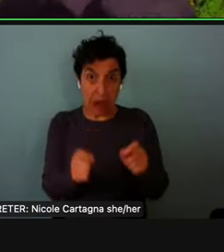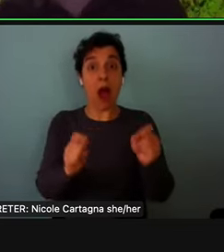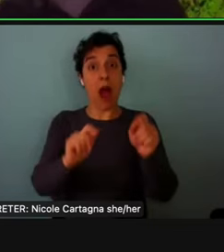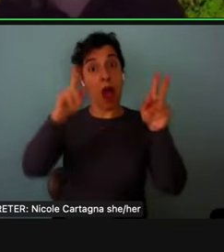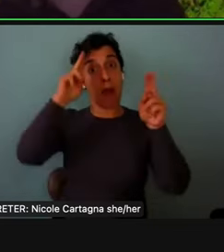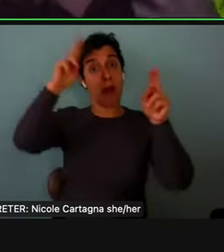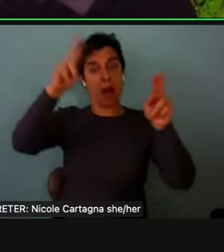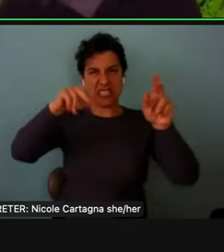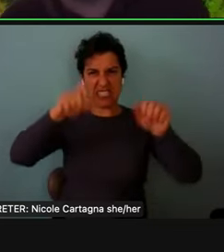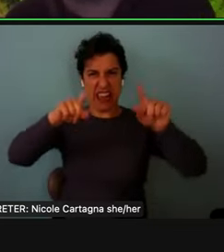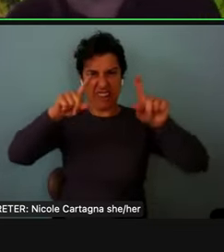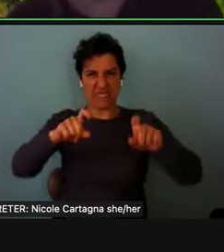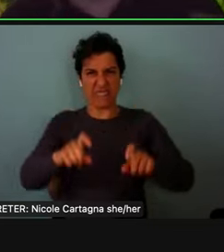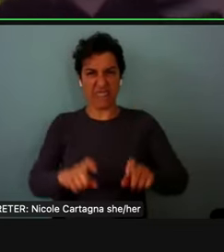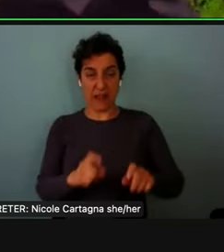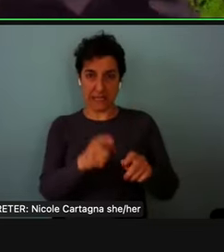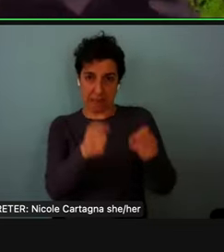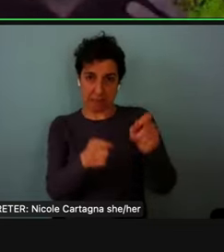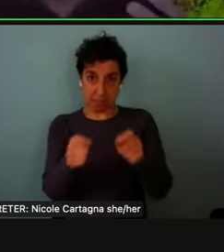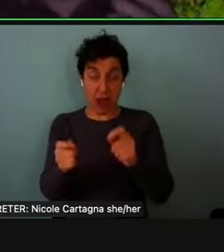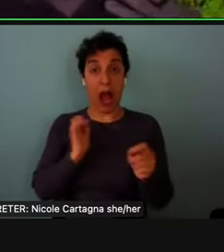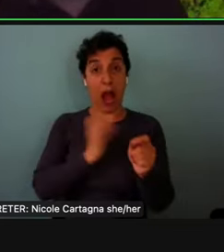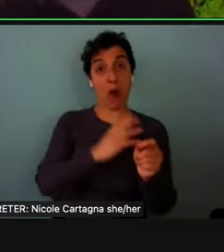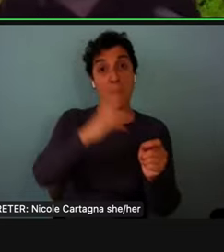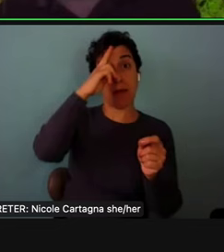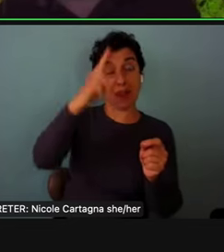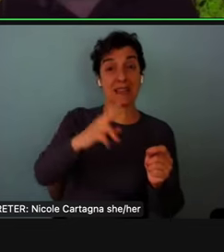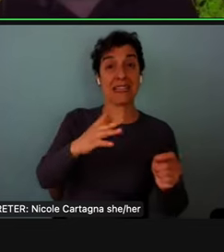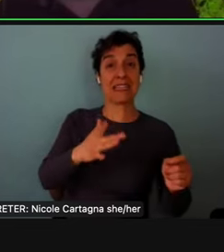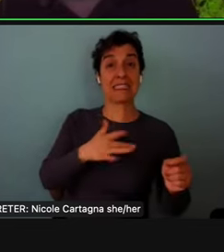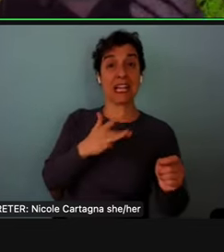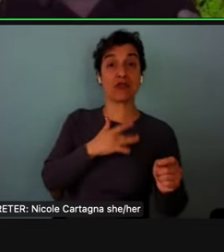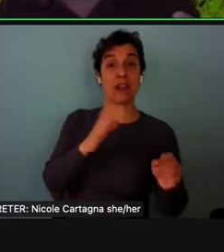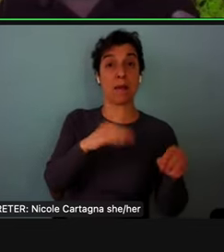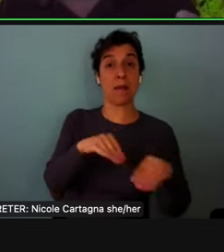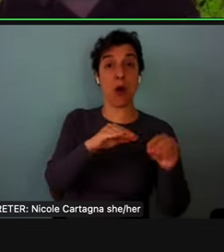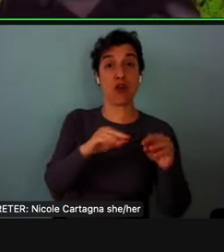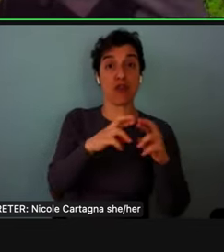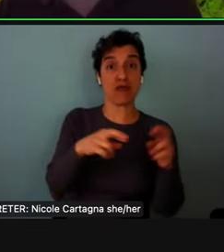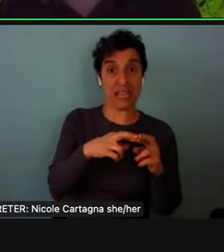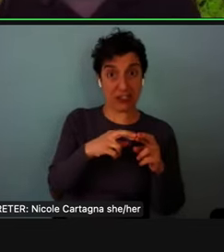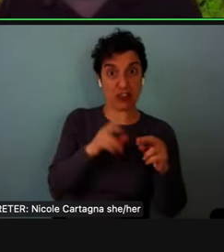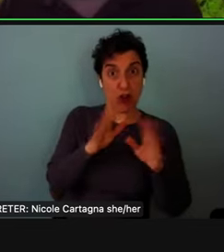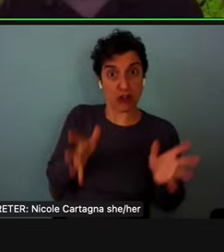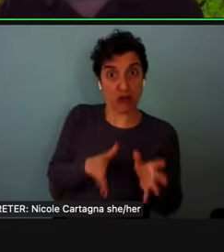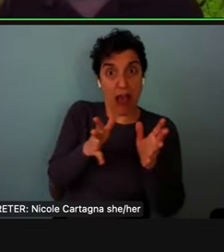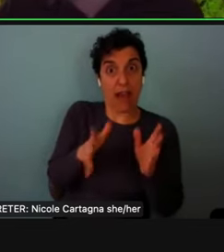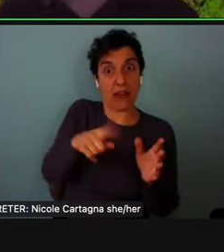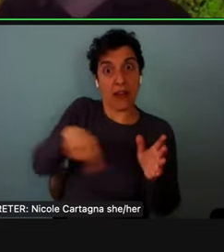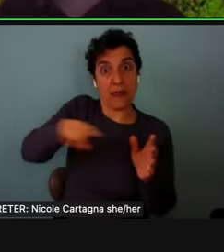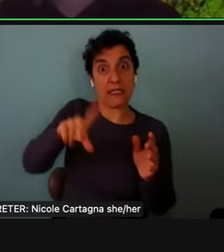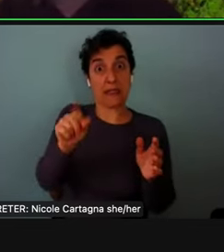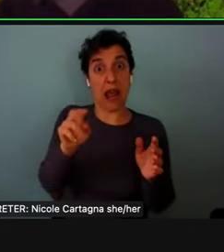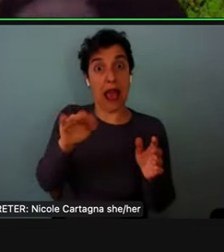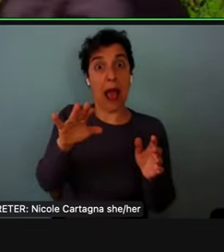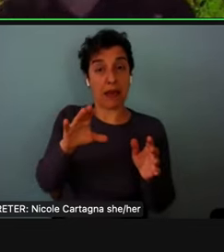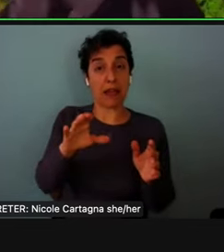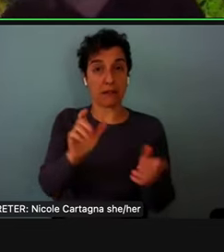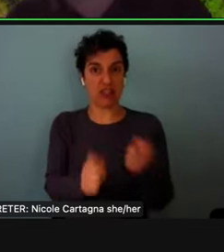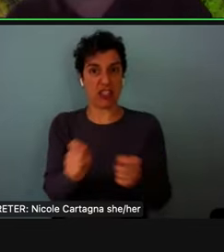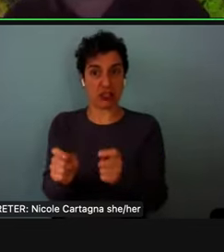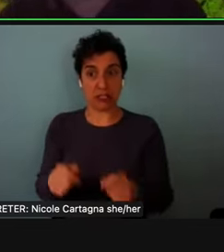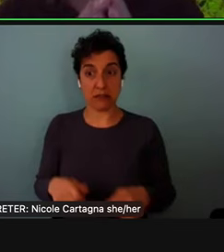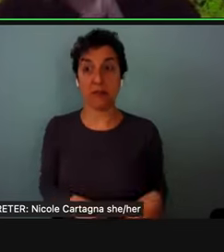right? So in this case, our hypothesis is that sensory motor regions are driving these dynamic changes. So